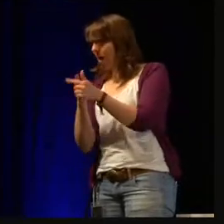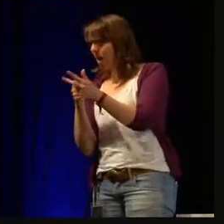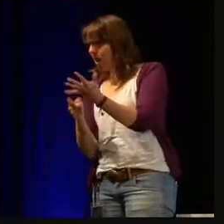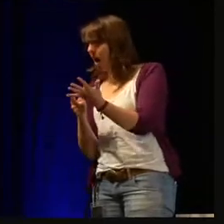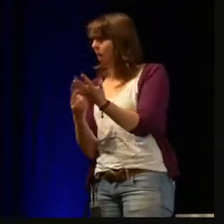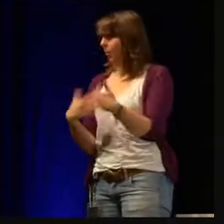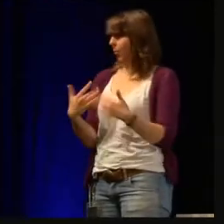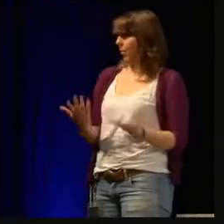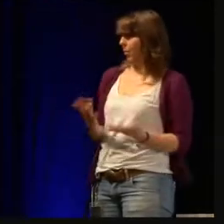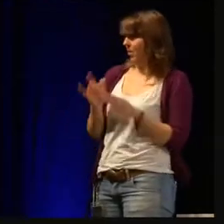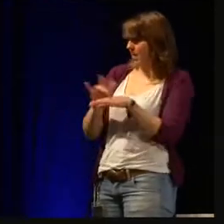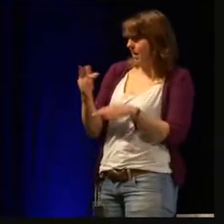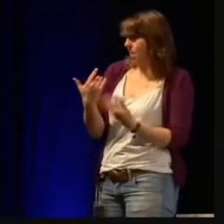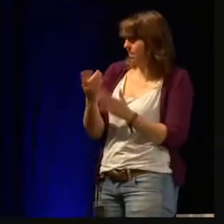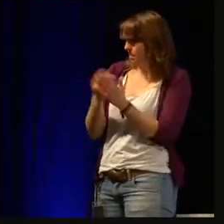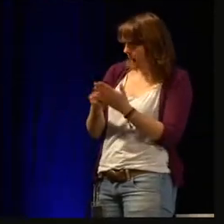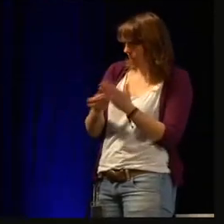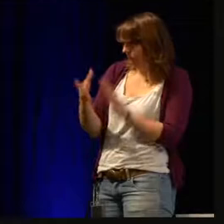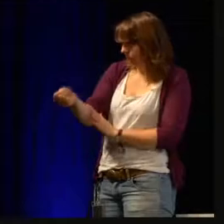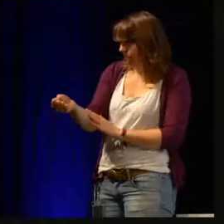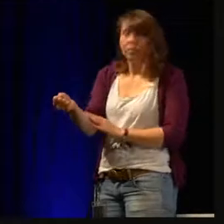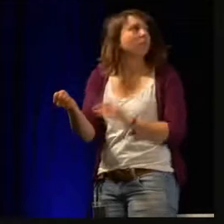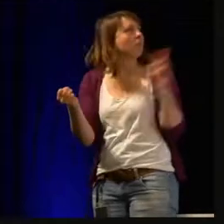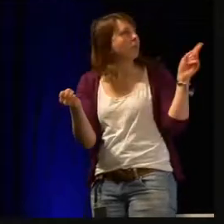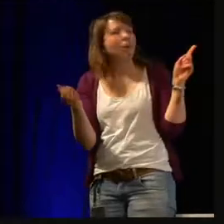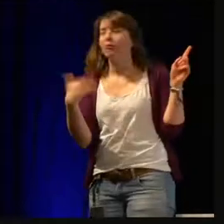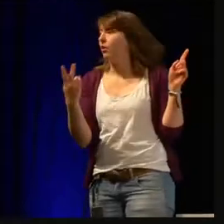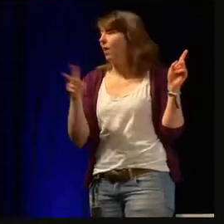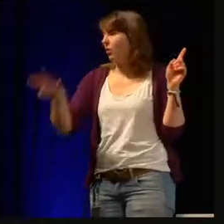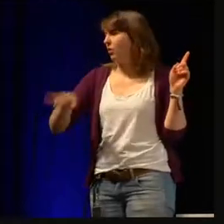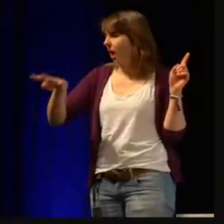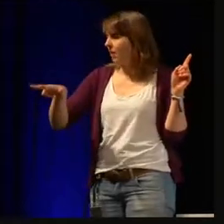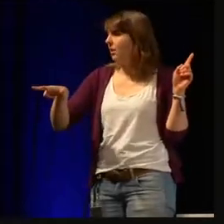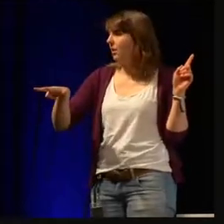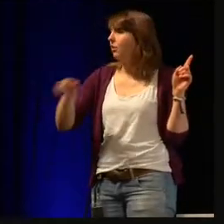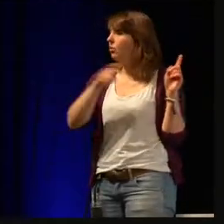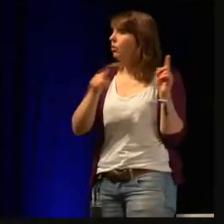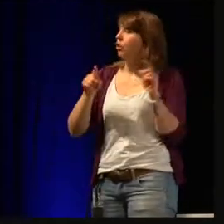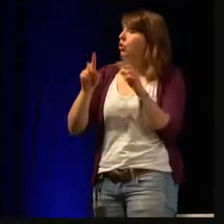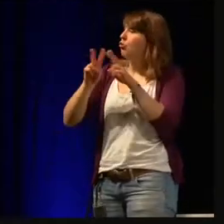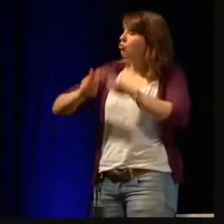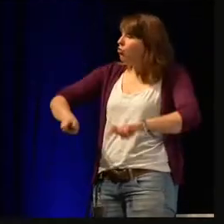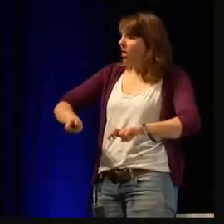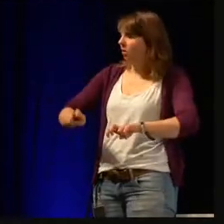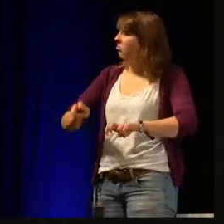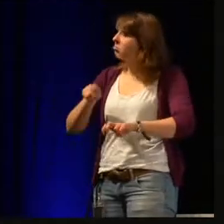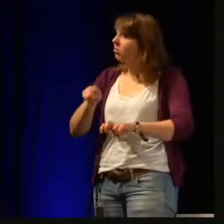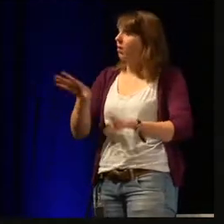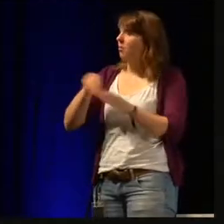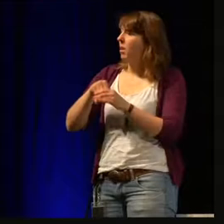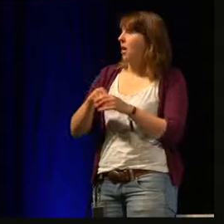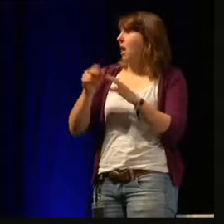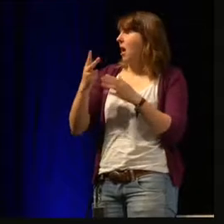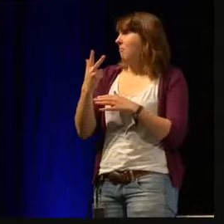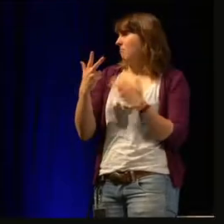but that can be used to have to predict very complex personality markers. For this study, they had